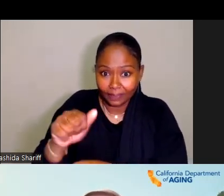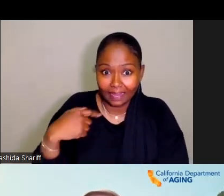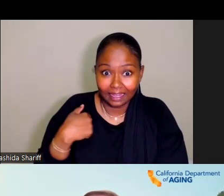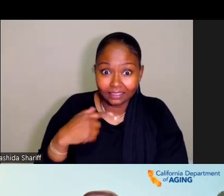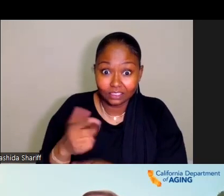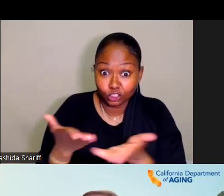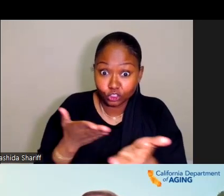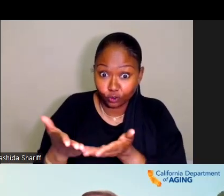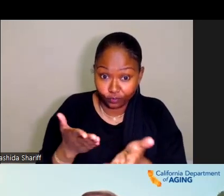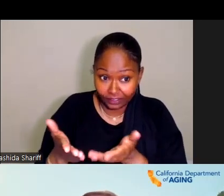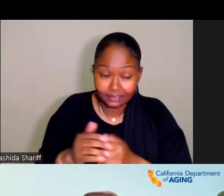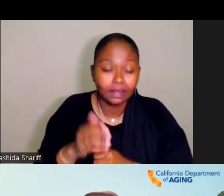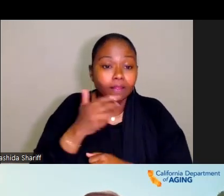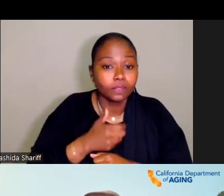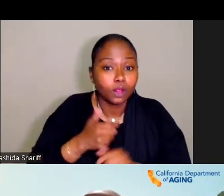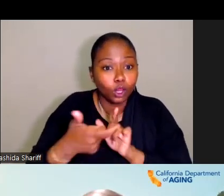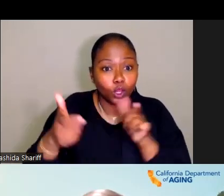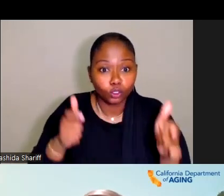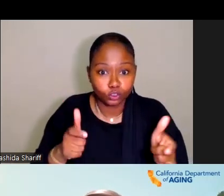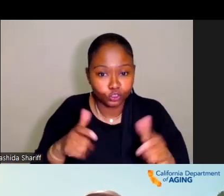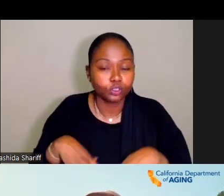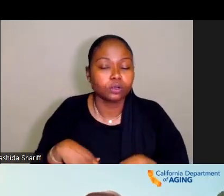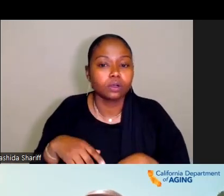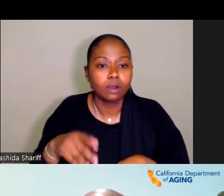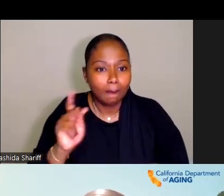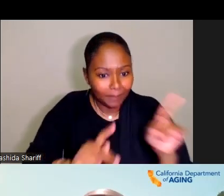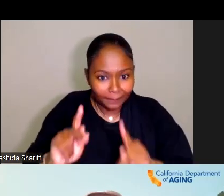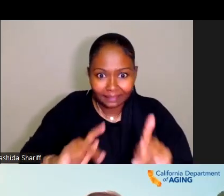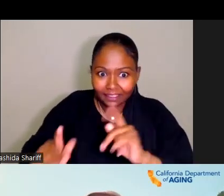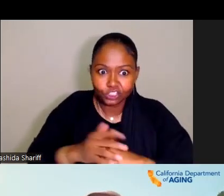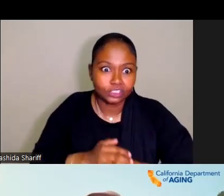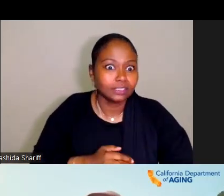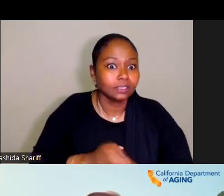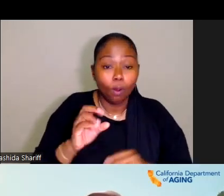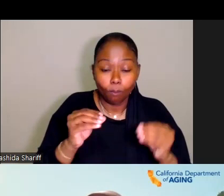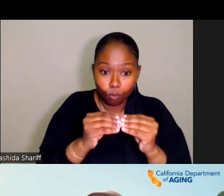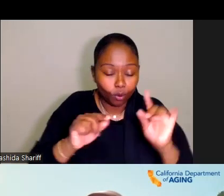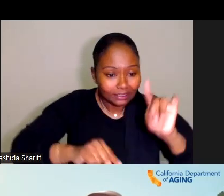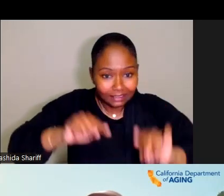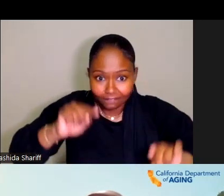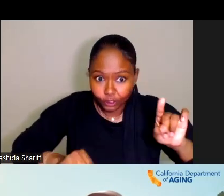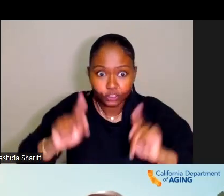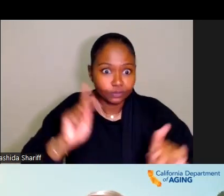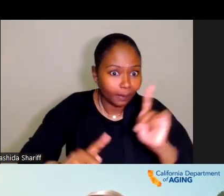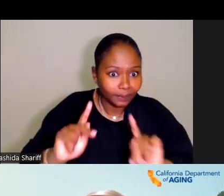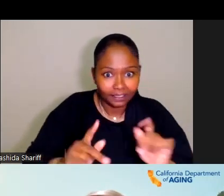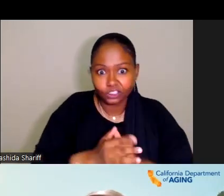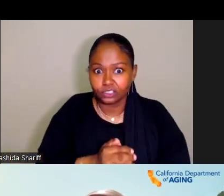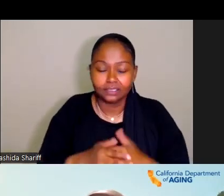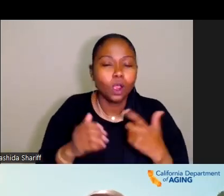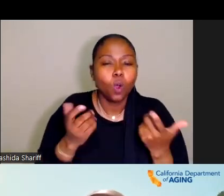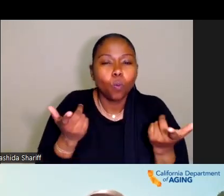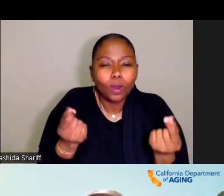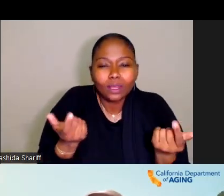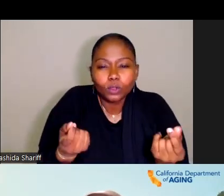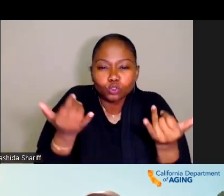population, a more complex population, a more diverse population. So, you know, what can we do now to